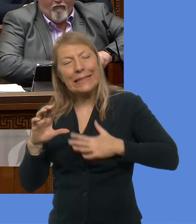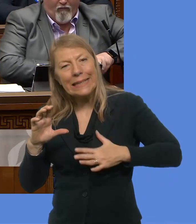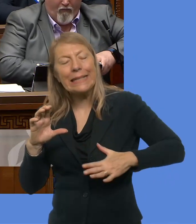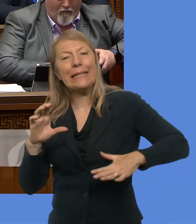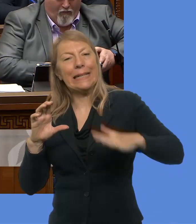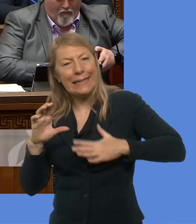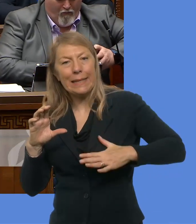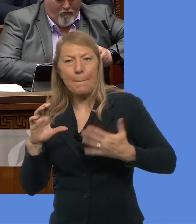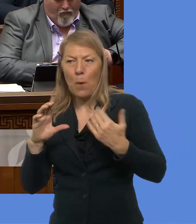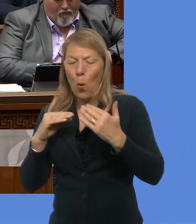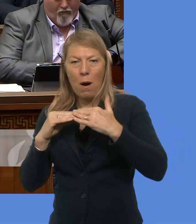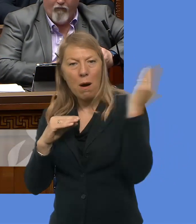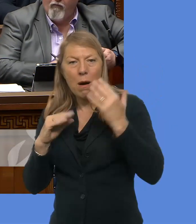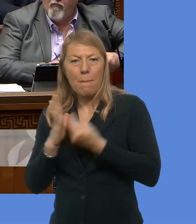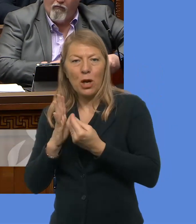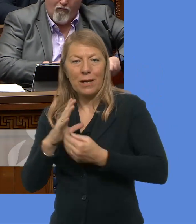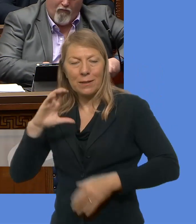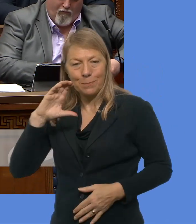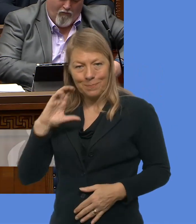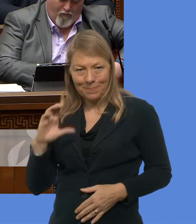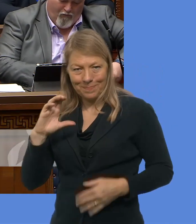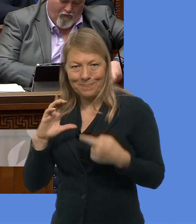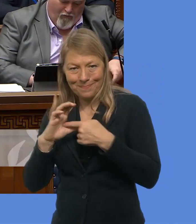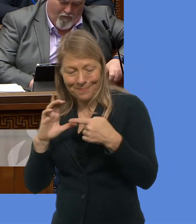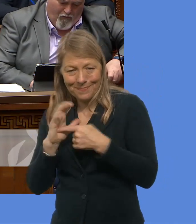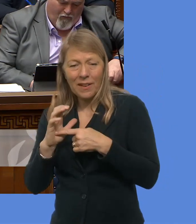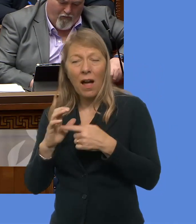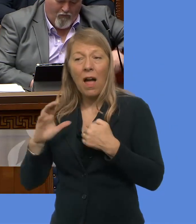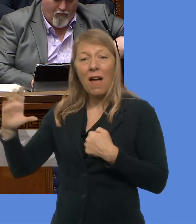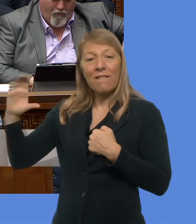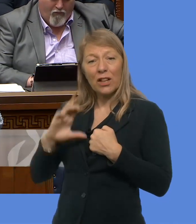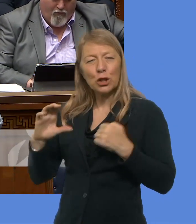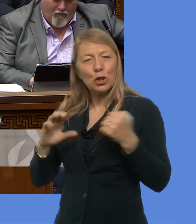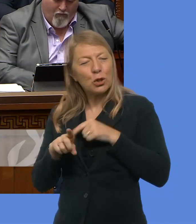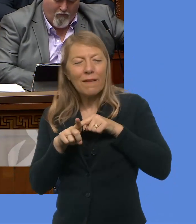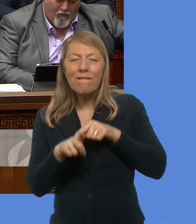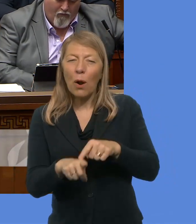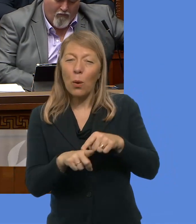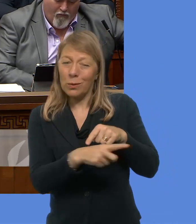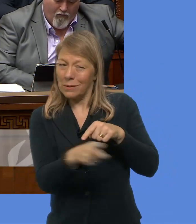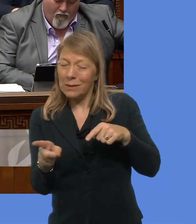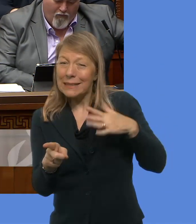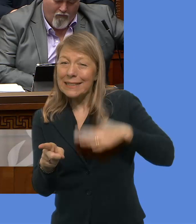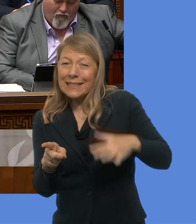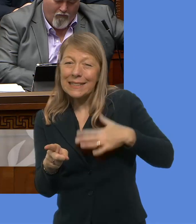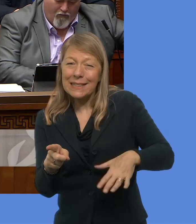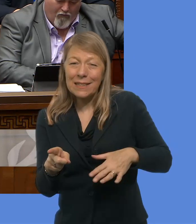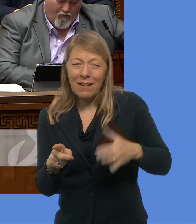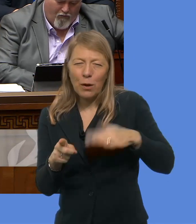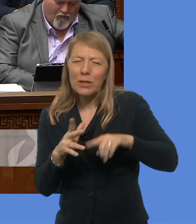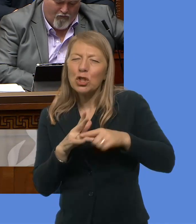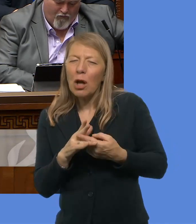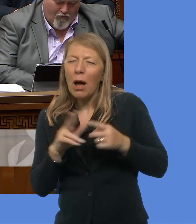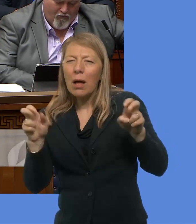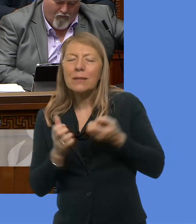edge that we are facing, and that our funding should be adjusted based on need from the start of the current spending review. The Fiscal Council has made the point that